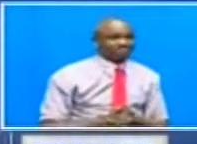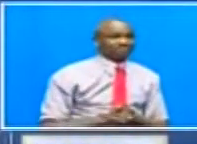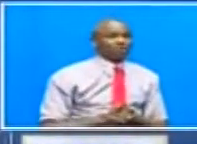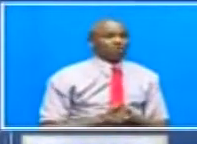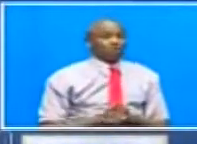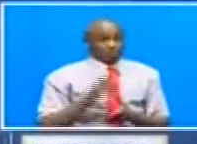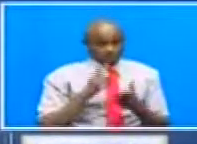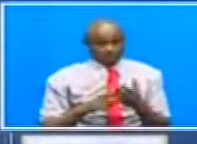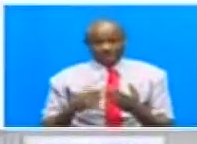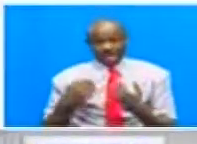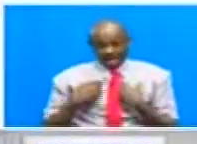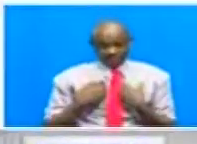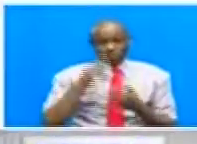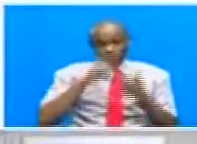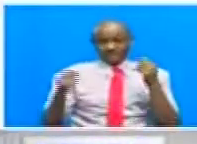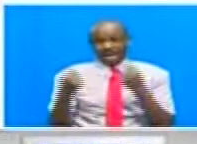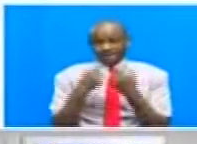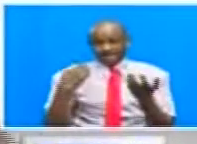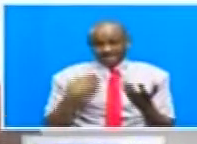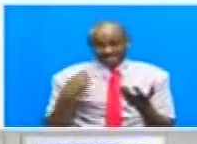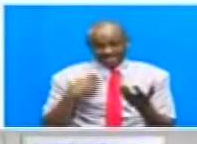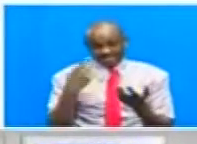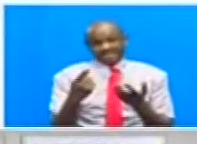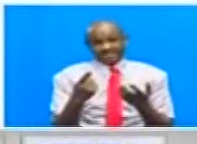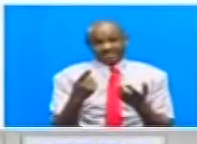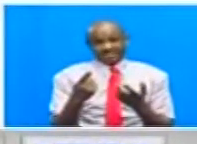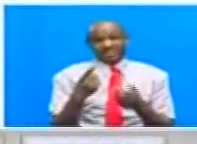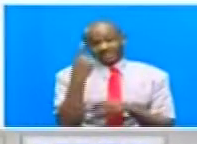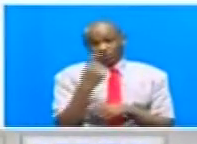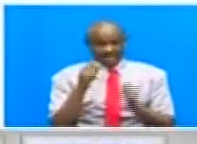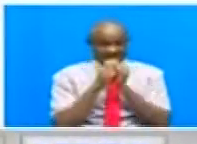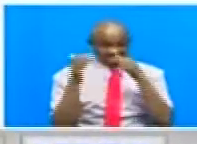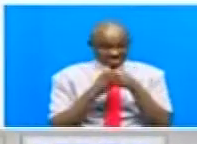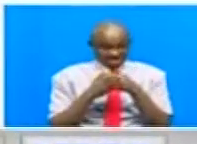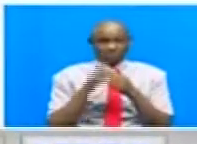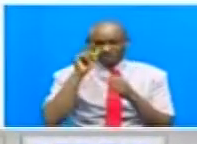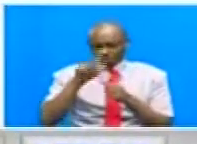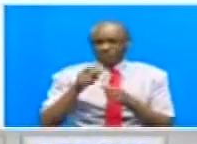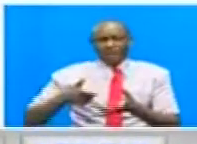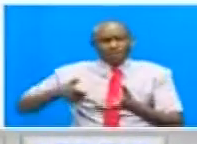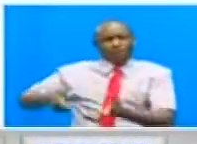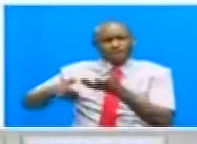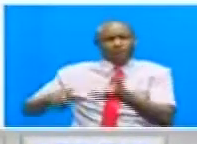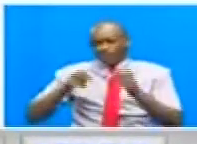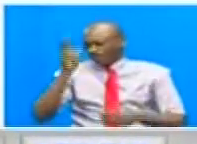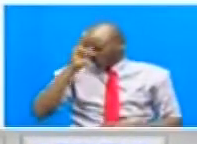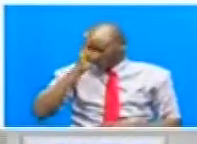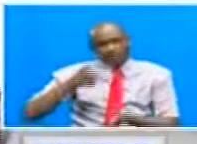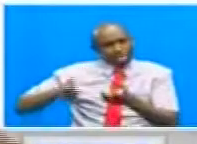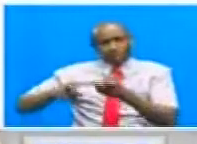of what happened on January the 19th that really is Kenya's darkest hour. To see tear gas, police